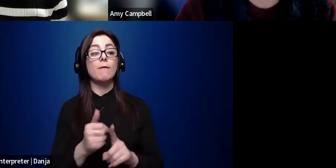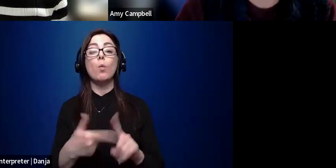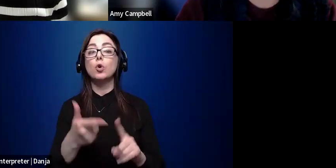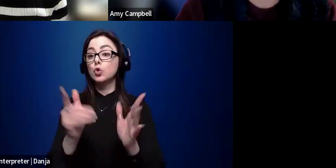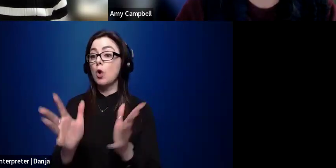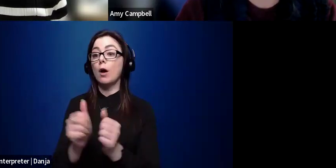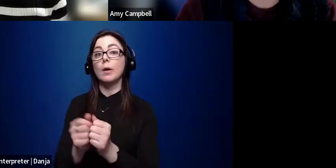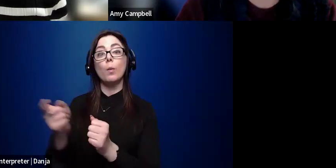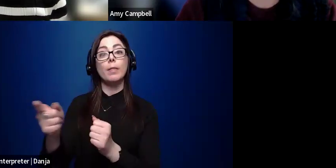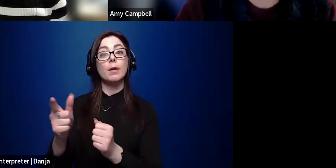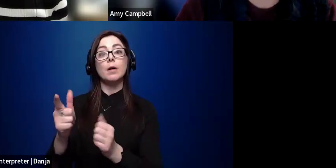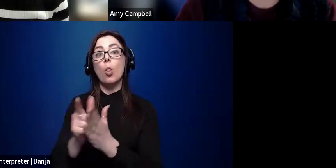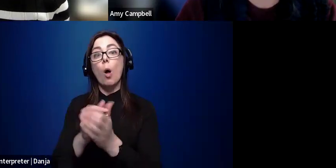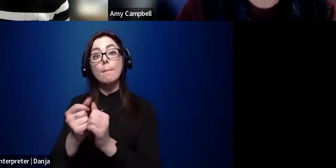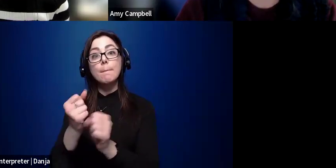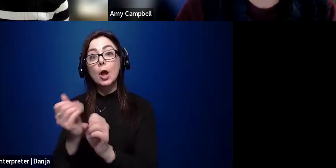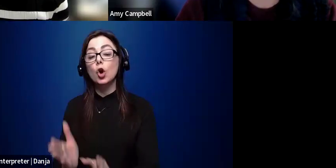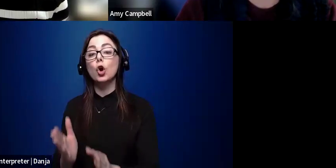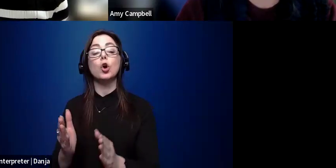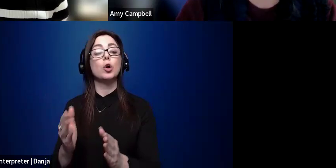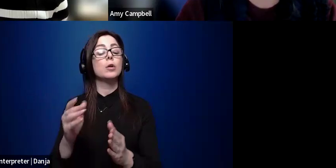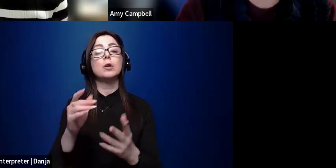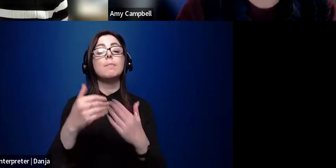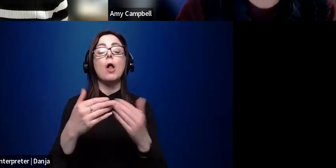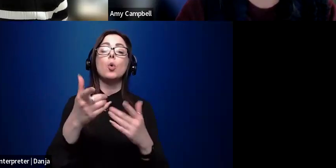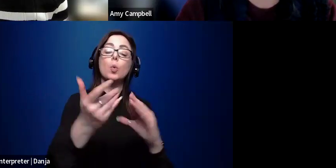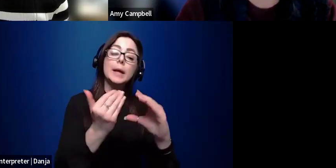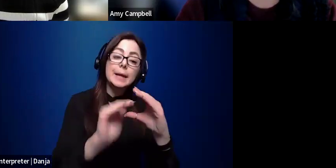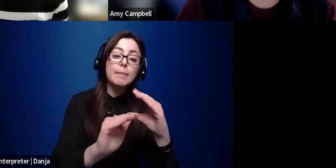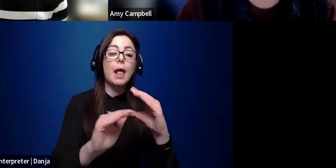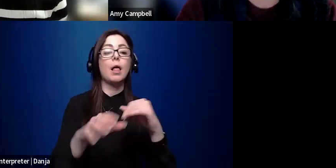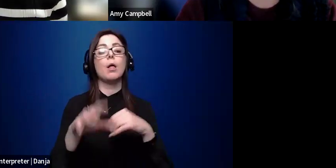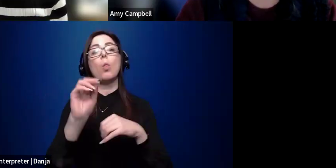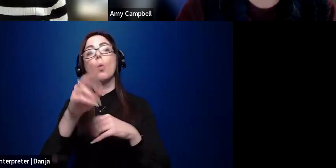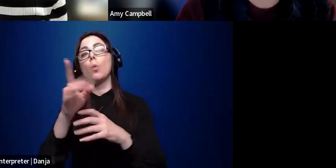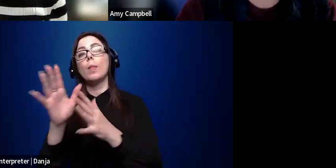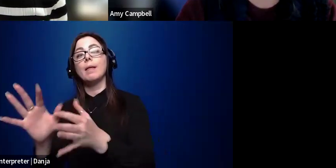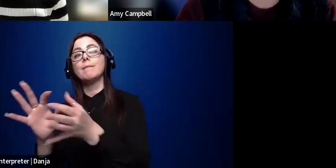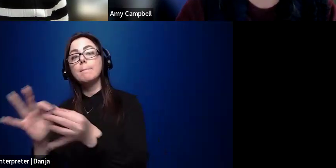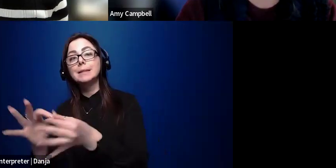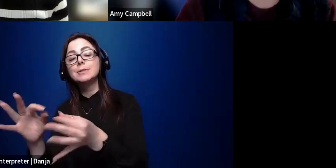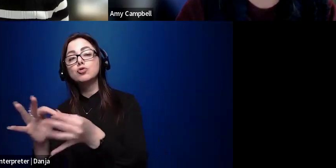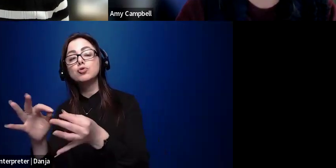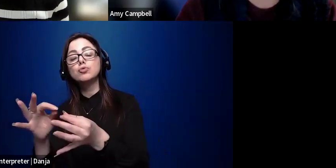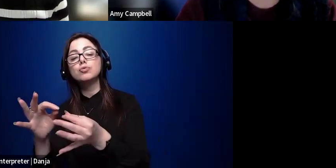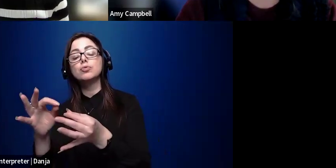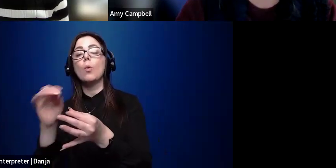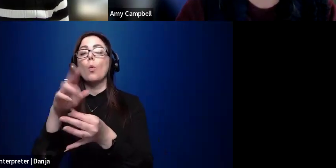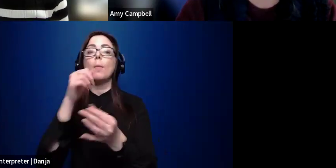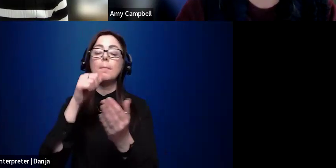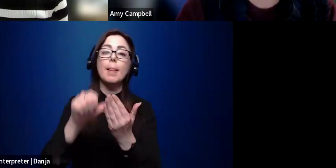decision maker, and if you are writing an email or leaving a voice message or sending a